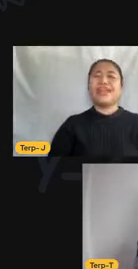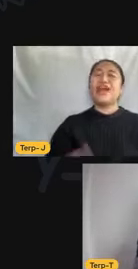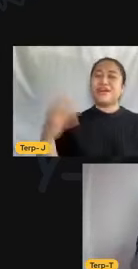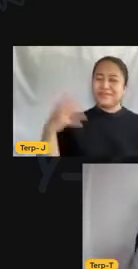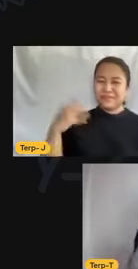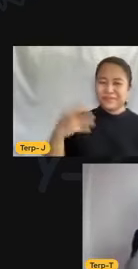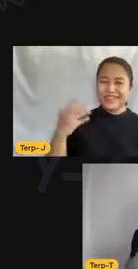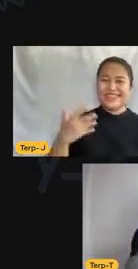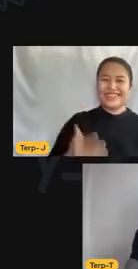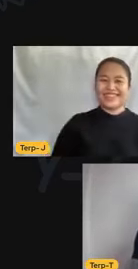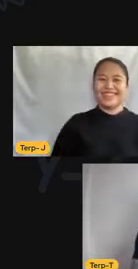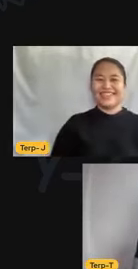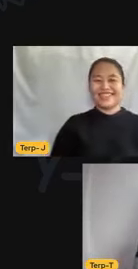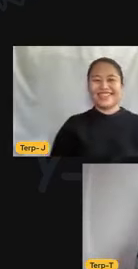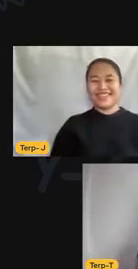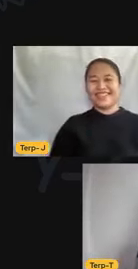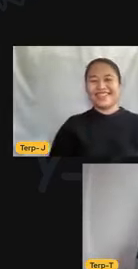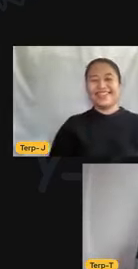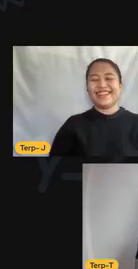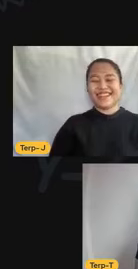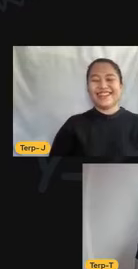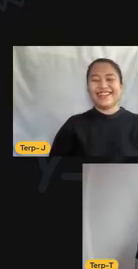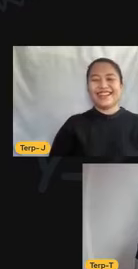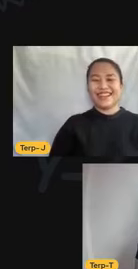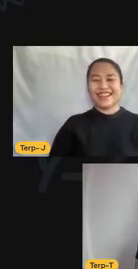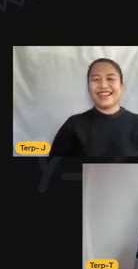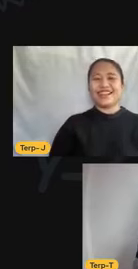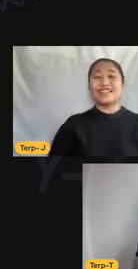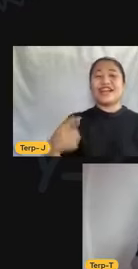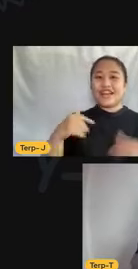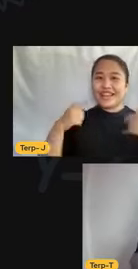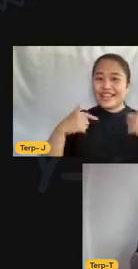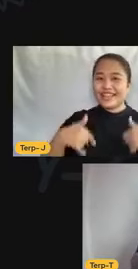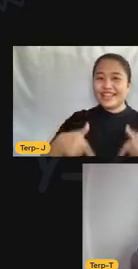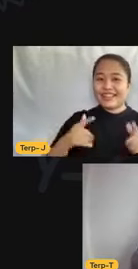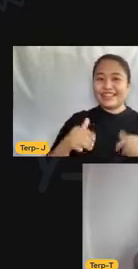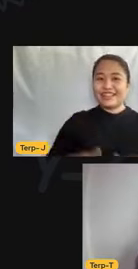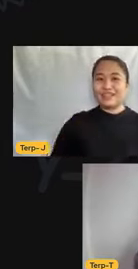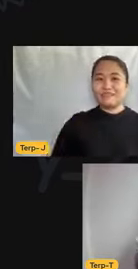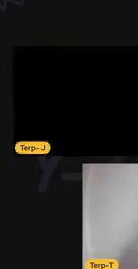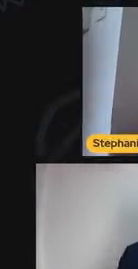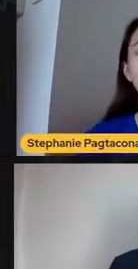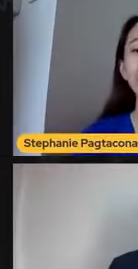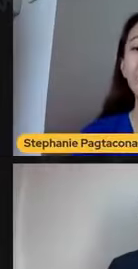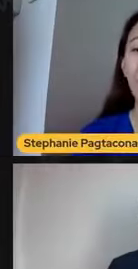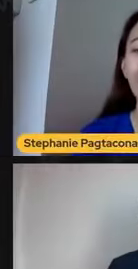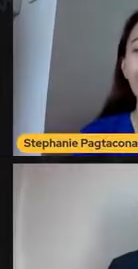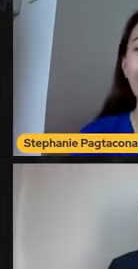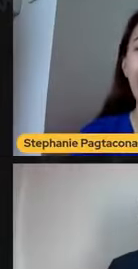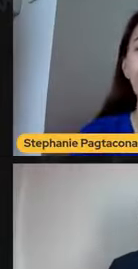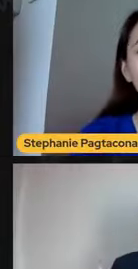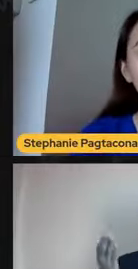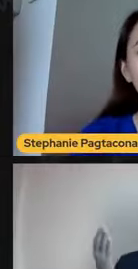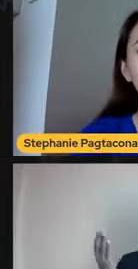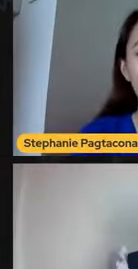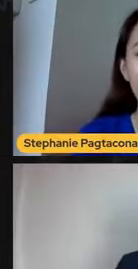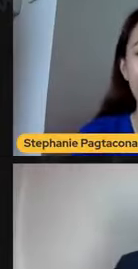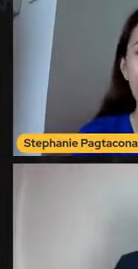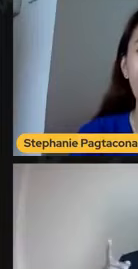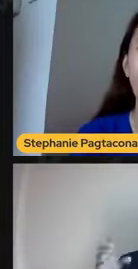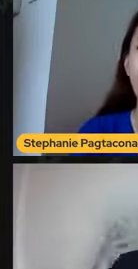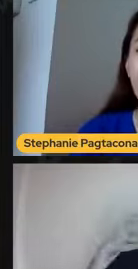amazing. All right, so let us introduce our next speaker. She's the founder and